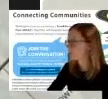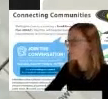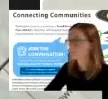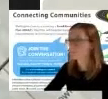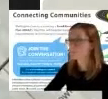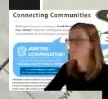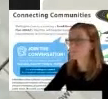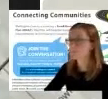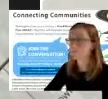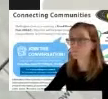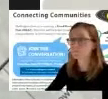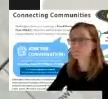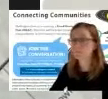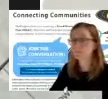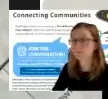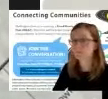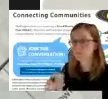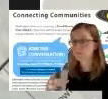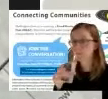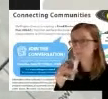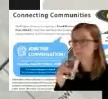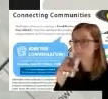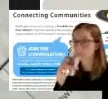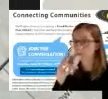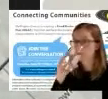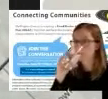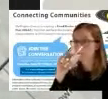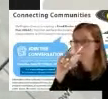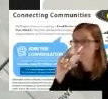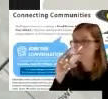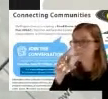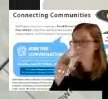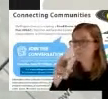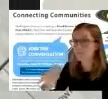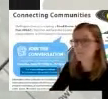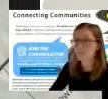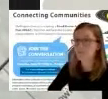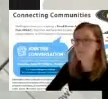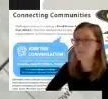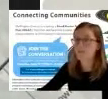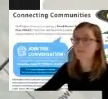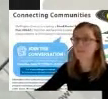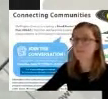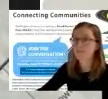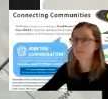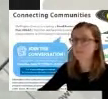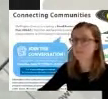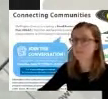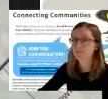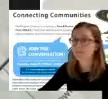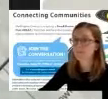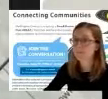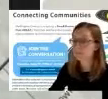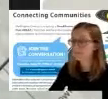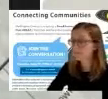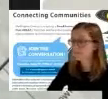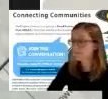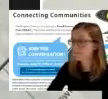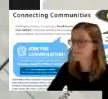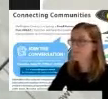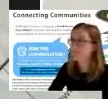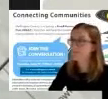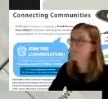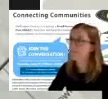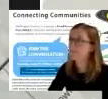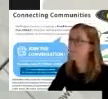addressed. So we looked at an alternative 3, which is a partial bypass, taking from Wellington Road 29, a